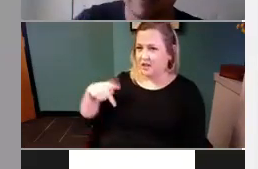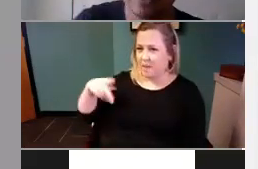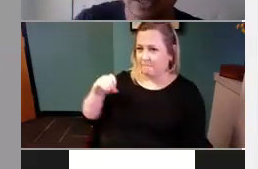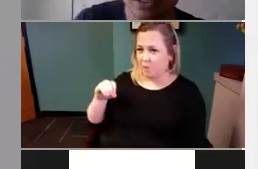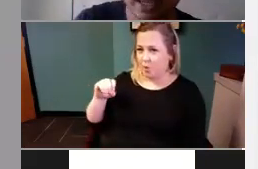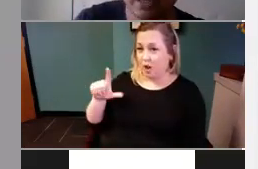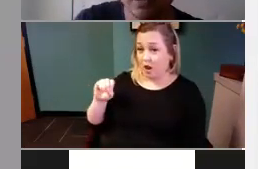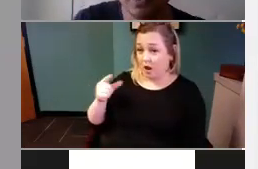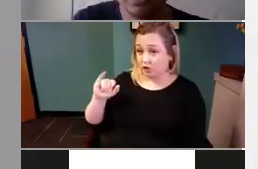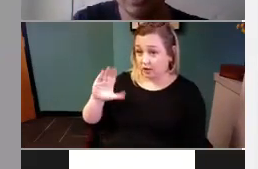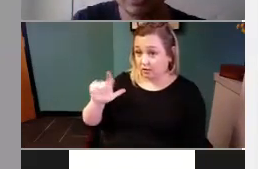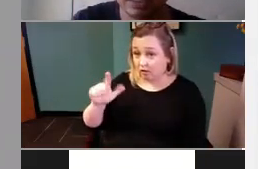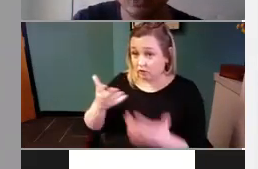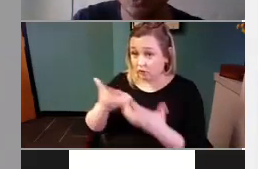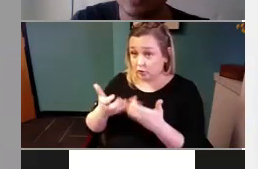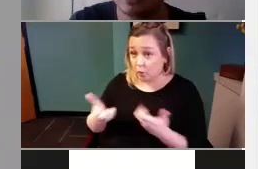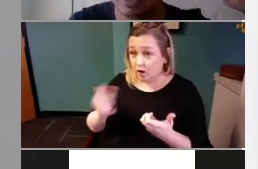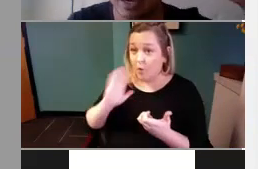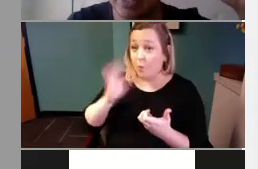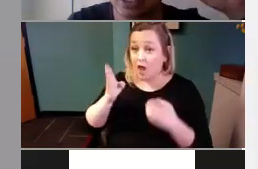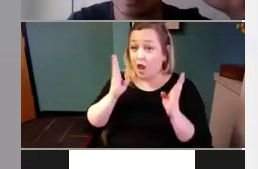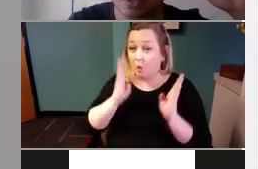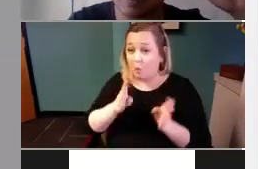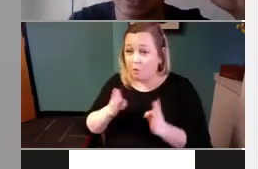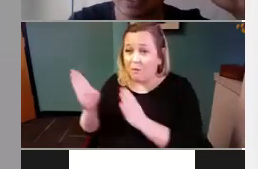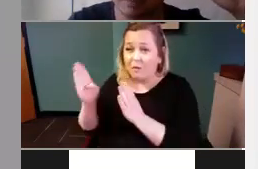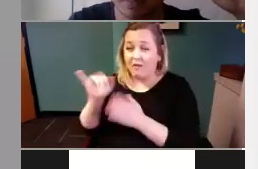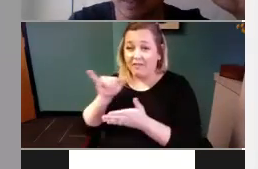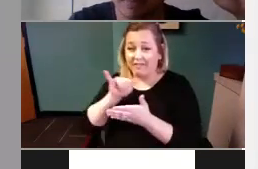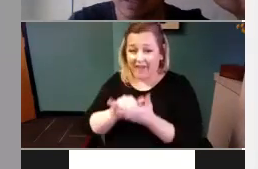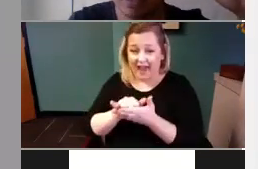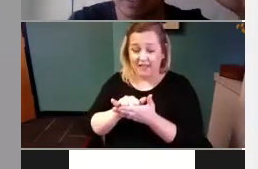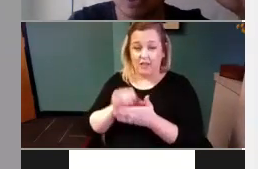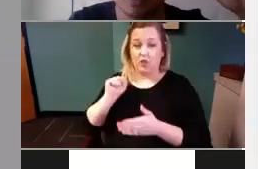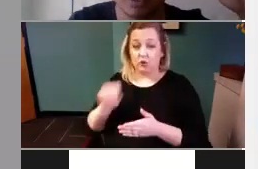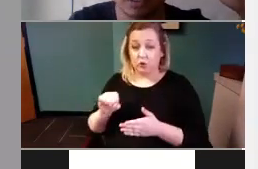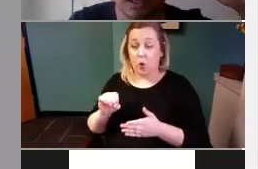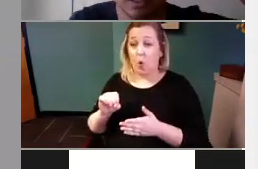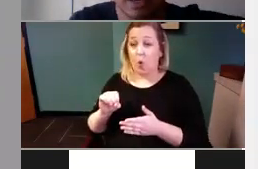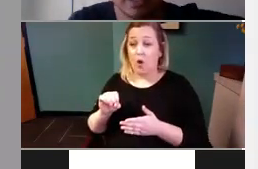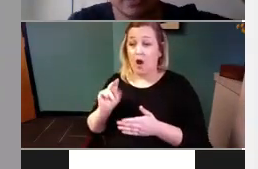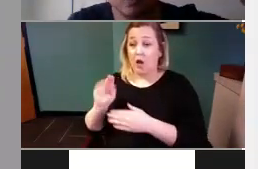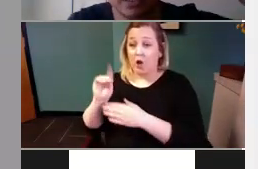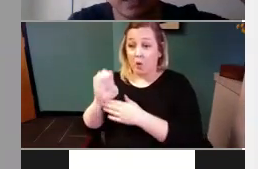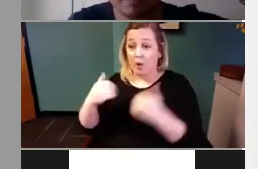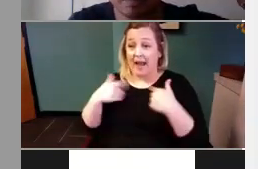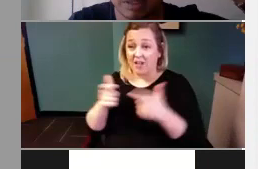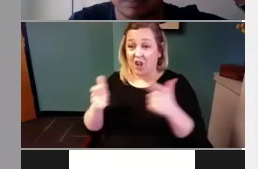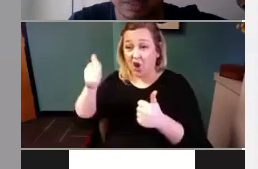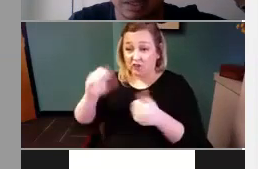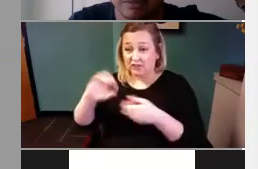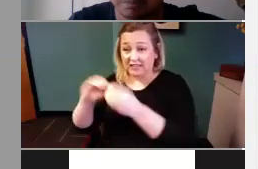this graph such that the node with the largest post visit number needs to be done at the